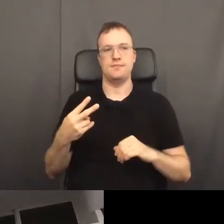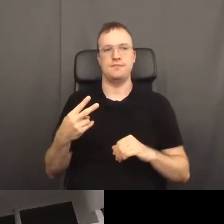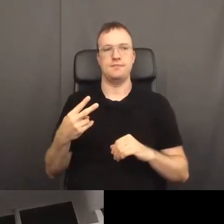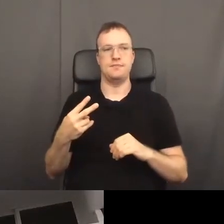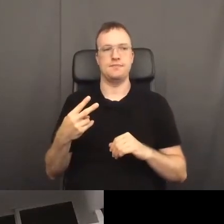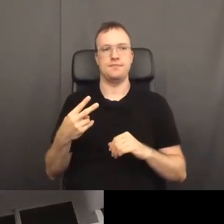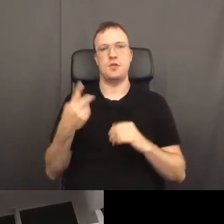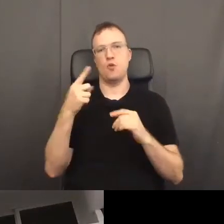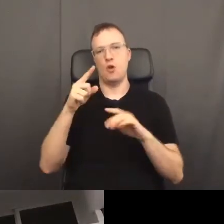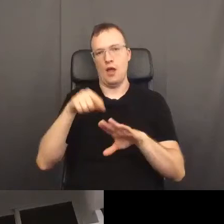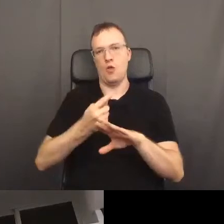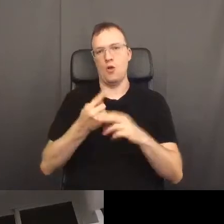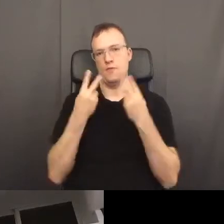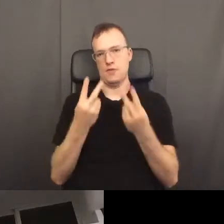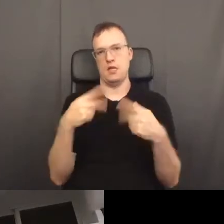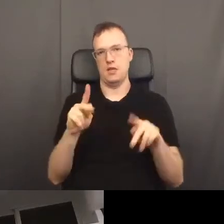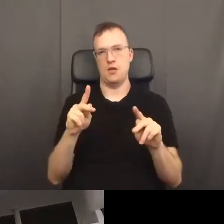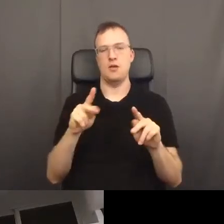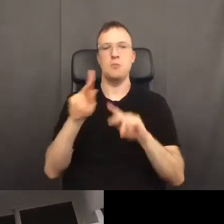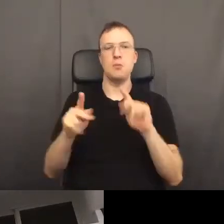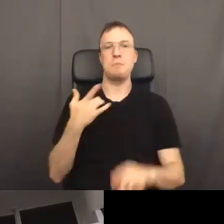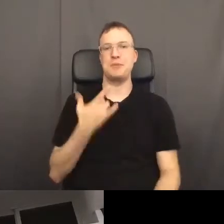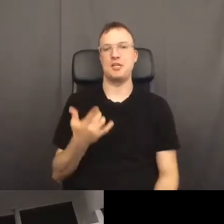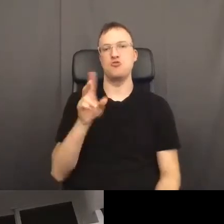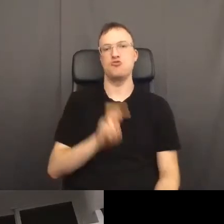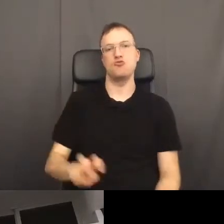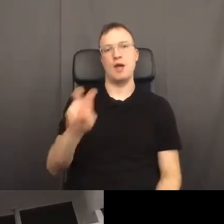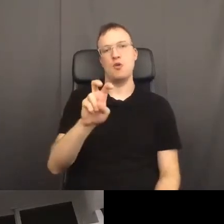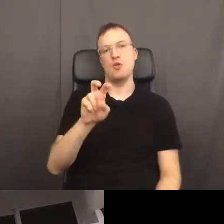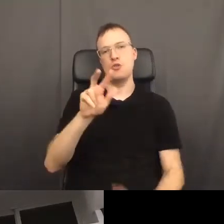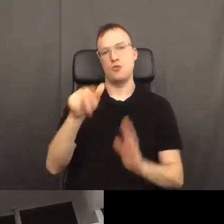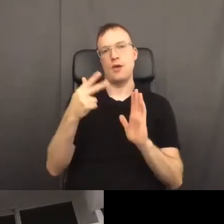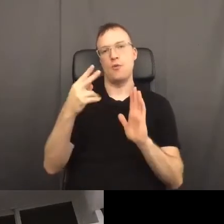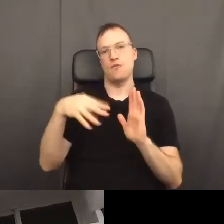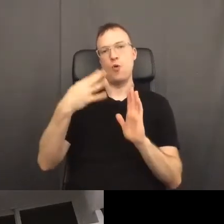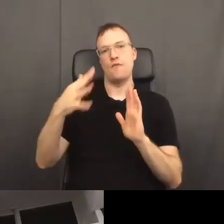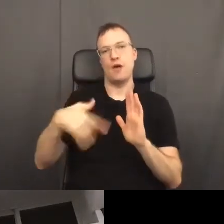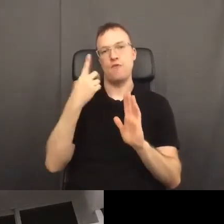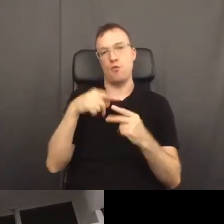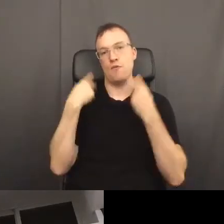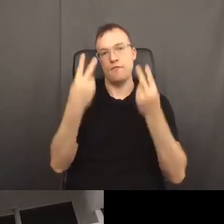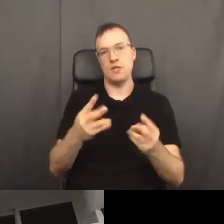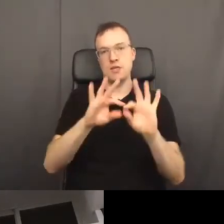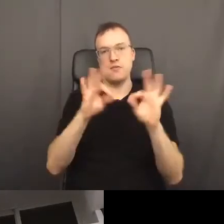half for one day. And people typically travel 3, 4, or 5 hours to go and visit their family,